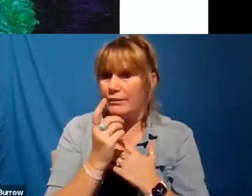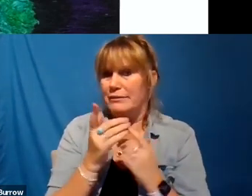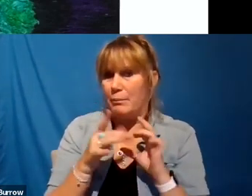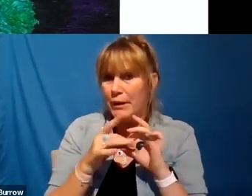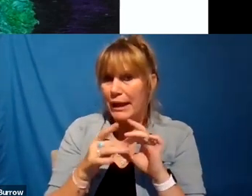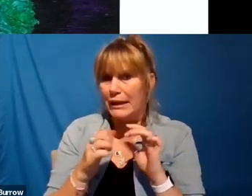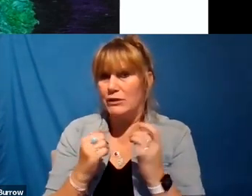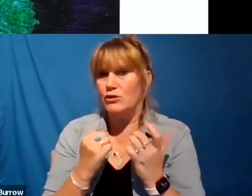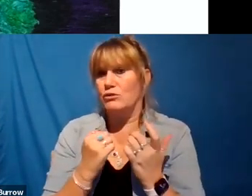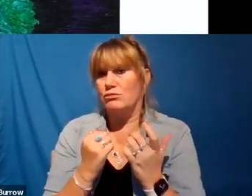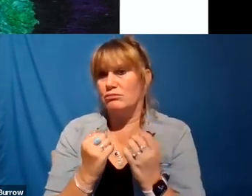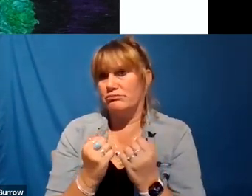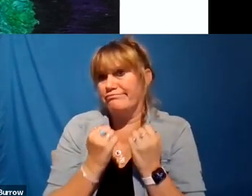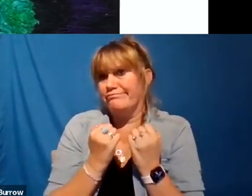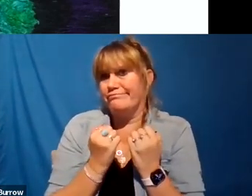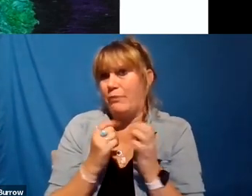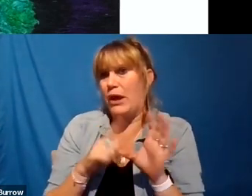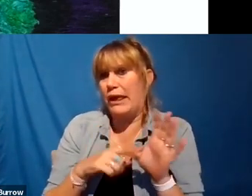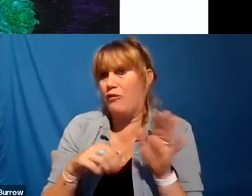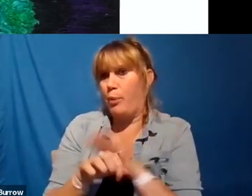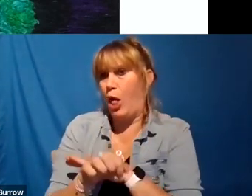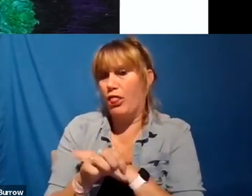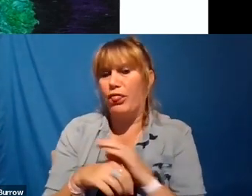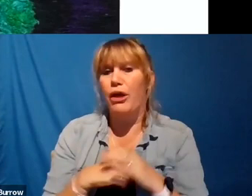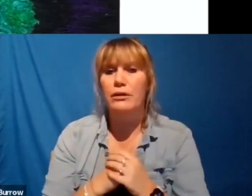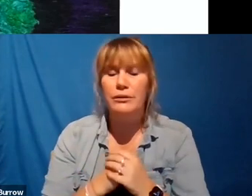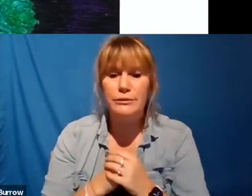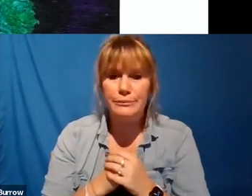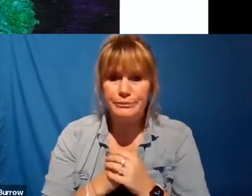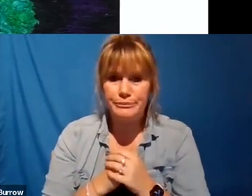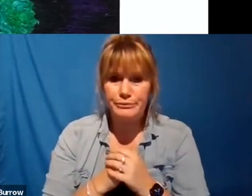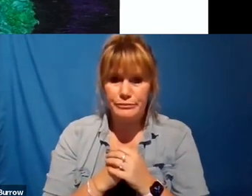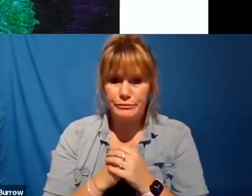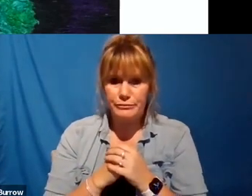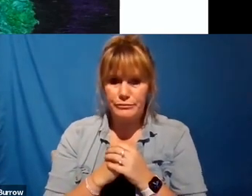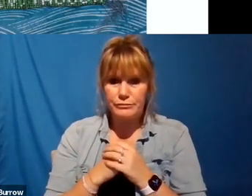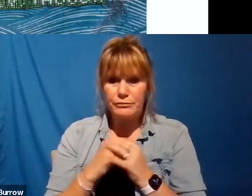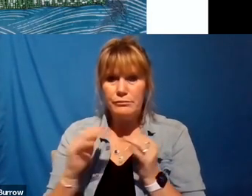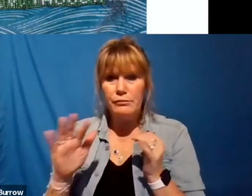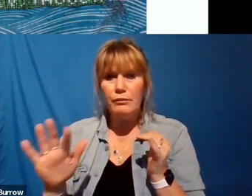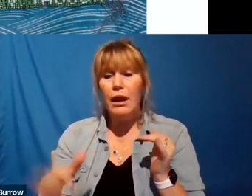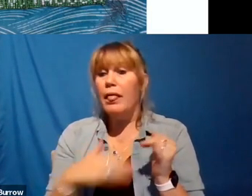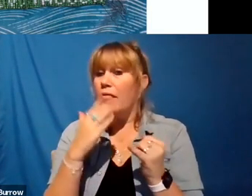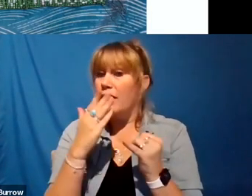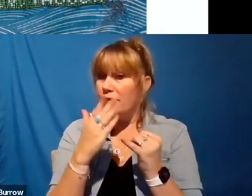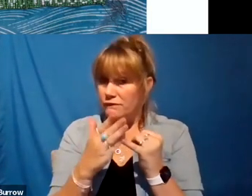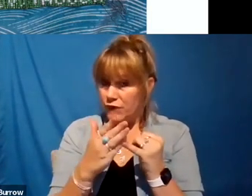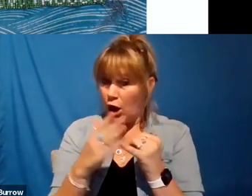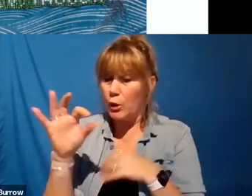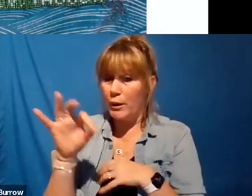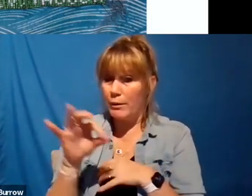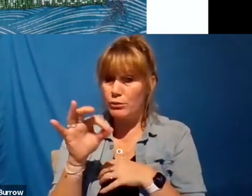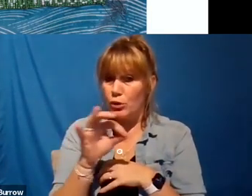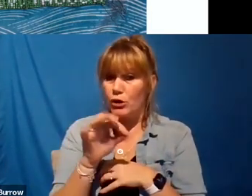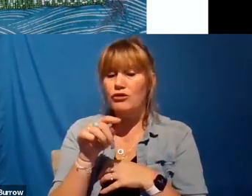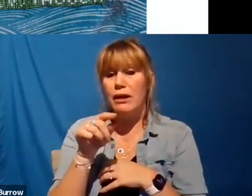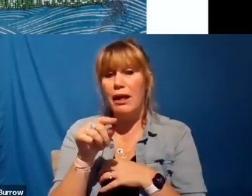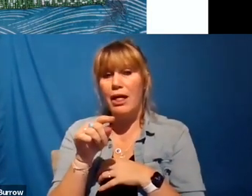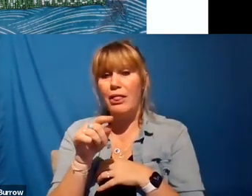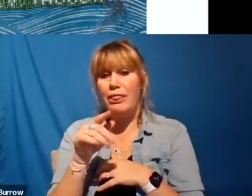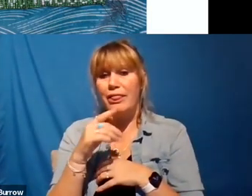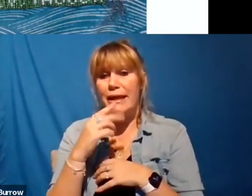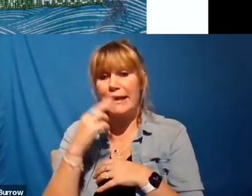for millennials. Okay, and then the final embroidery, this is called Catching